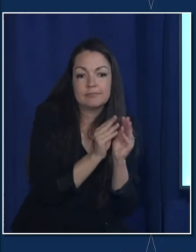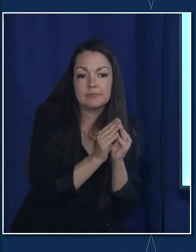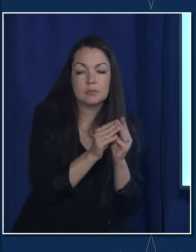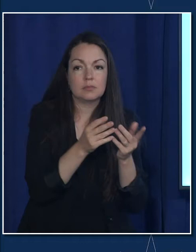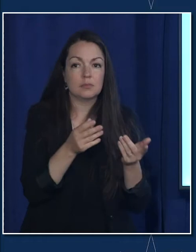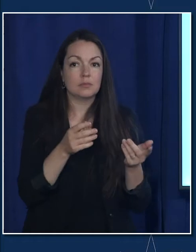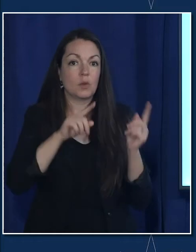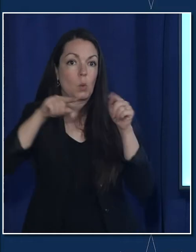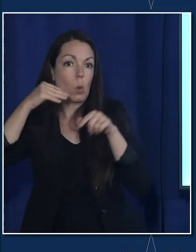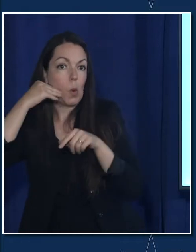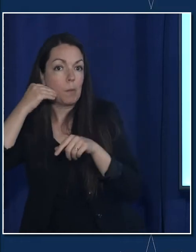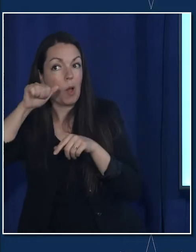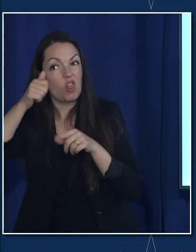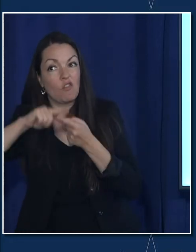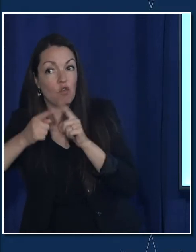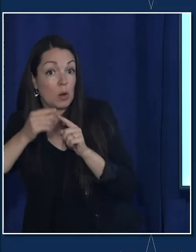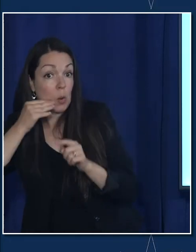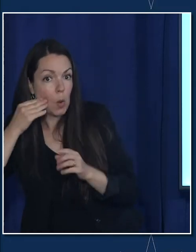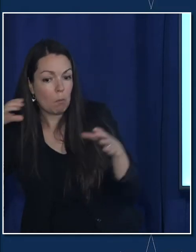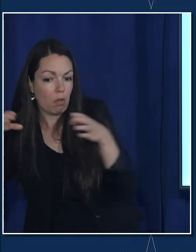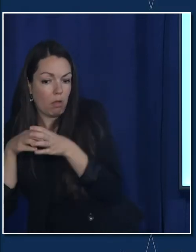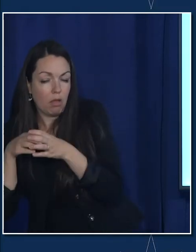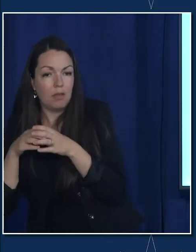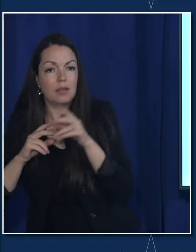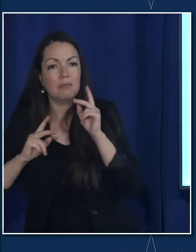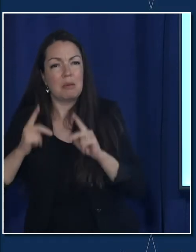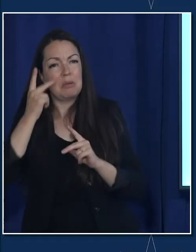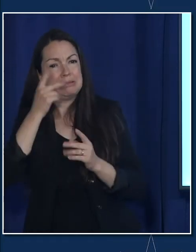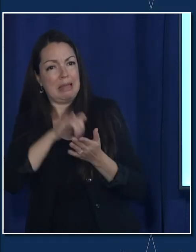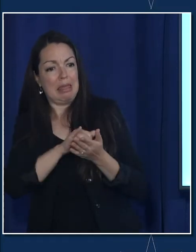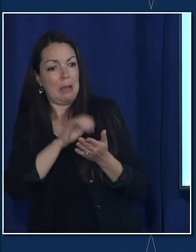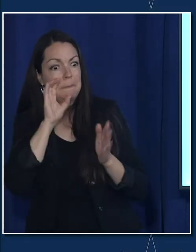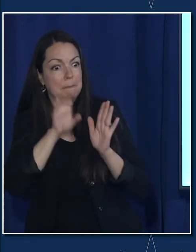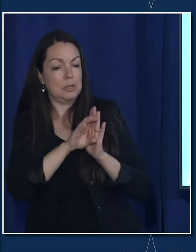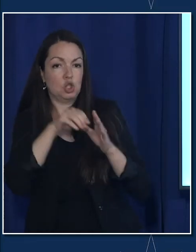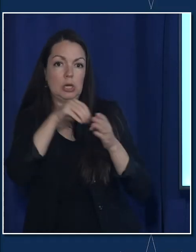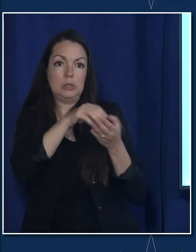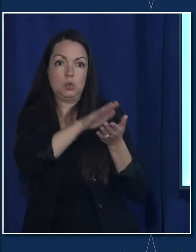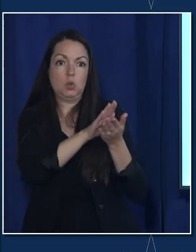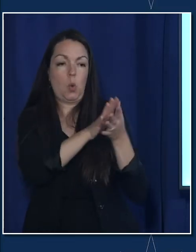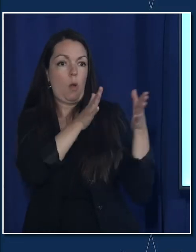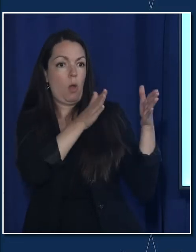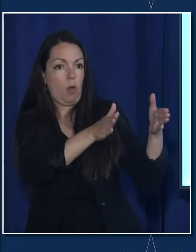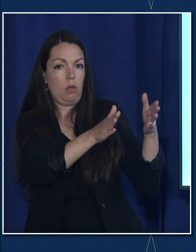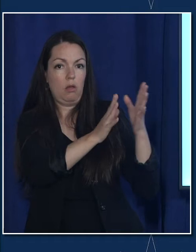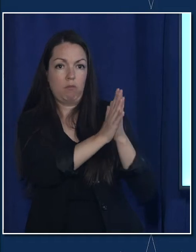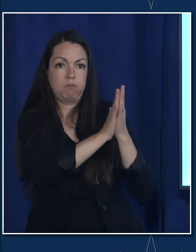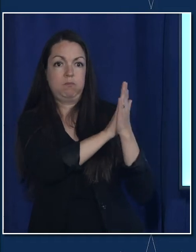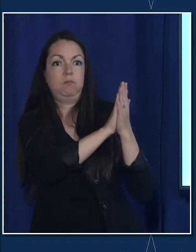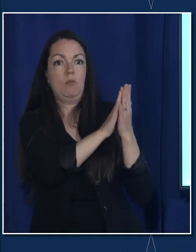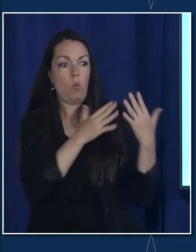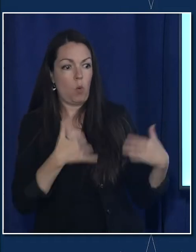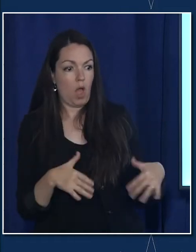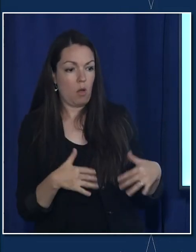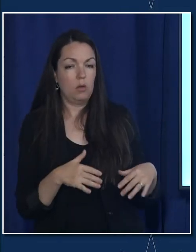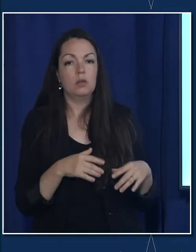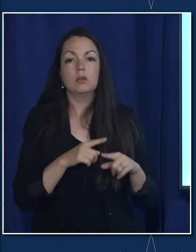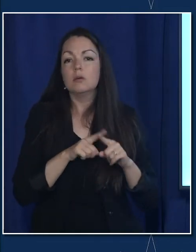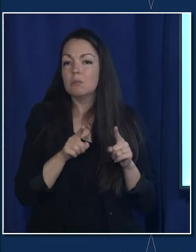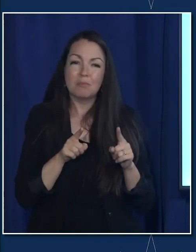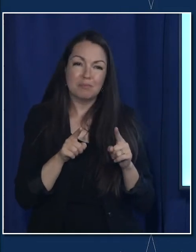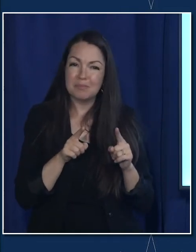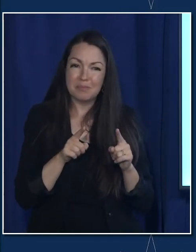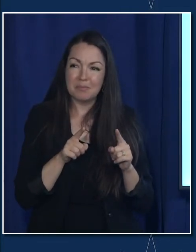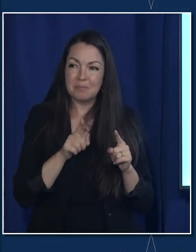at-home settings. And so I know people see that and they worry, but again, a passing, even if